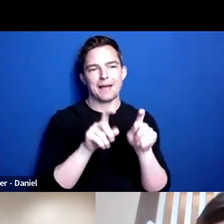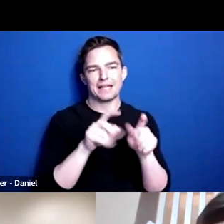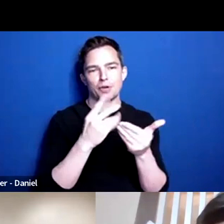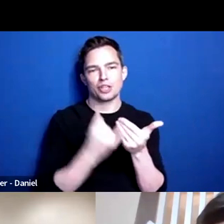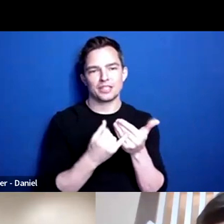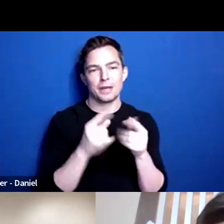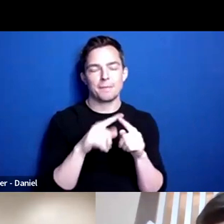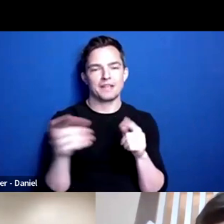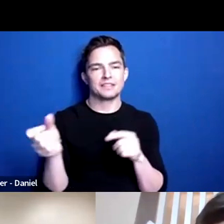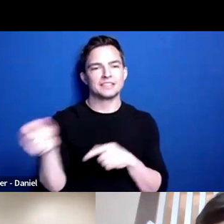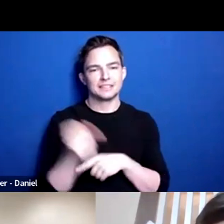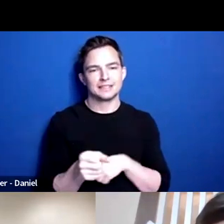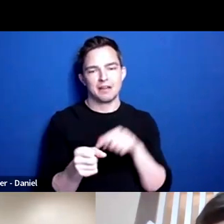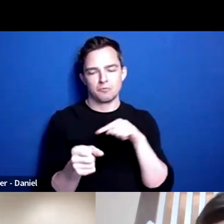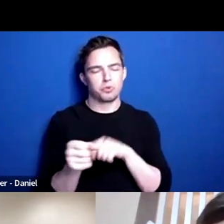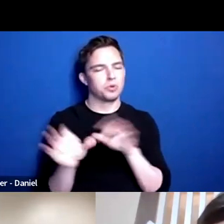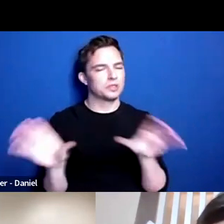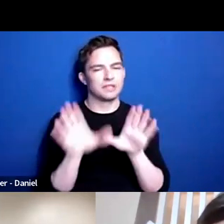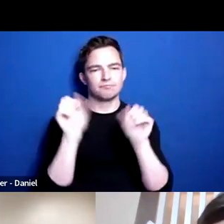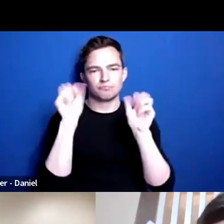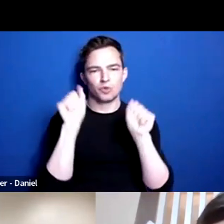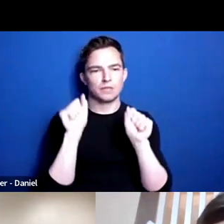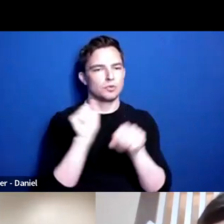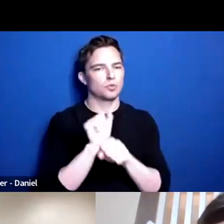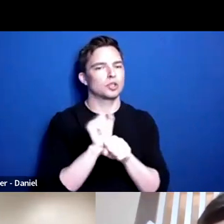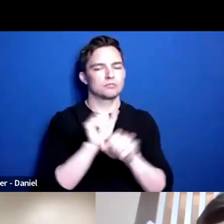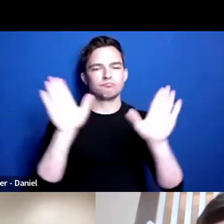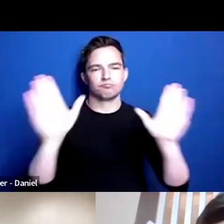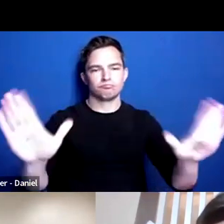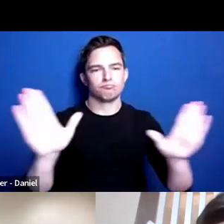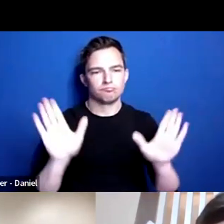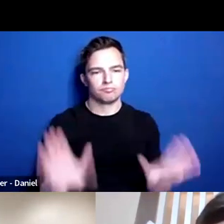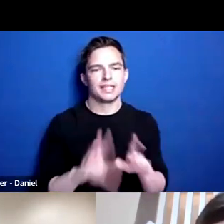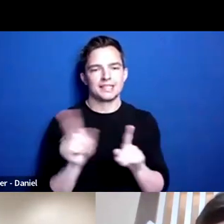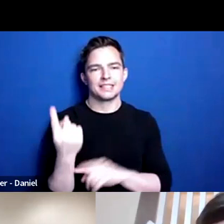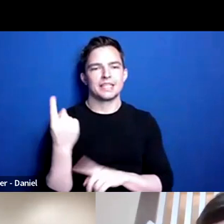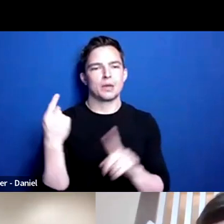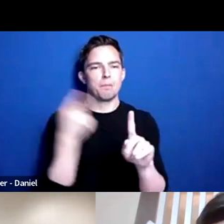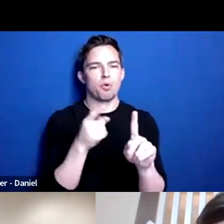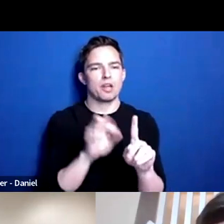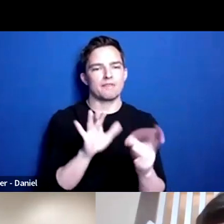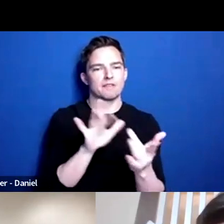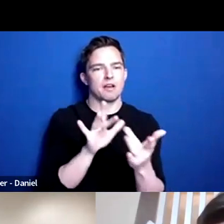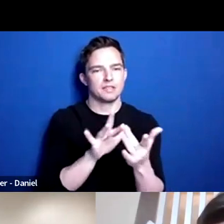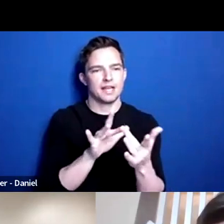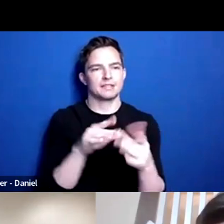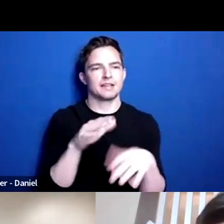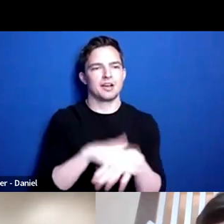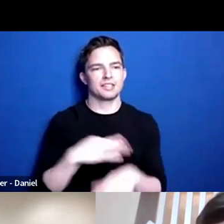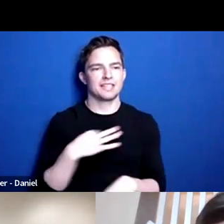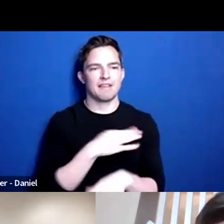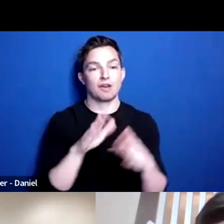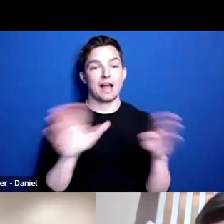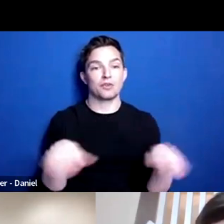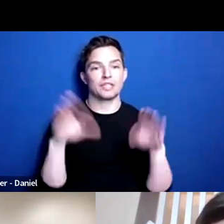but has really done incredible work being the kind of single point of contact on staff for all of our housing